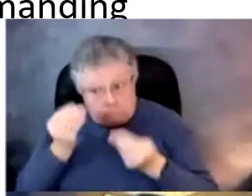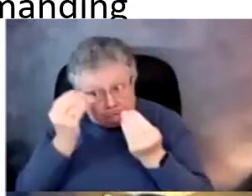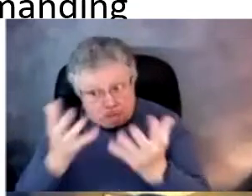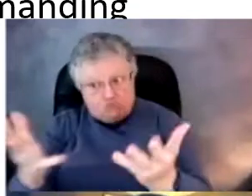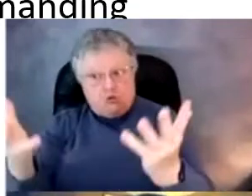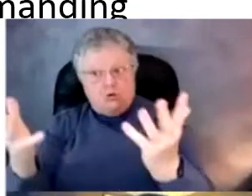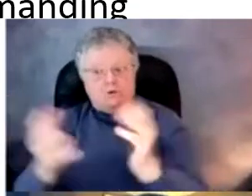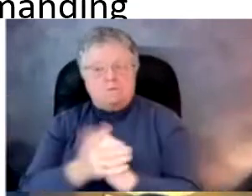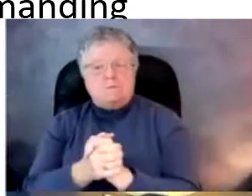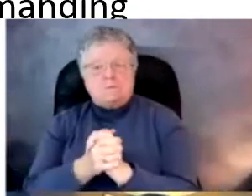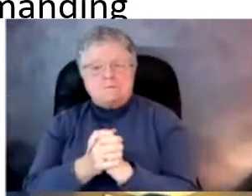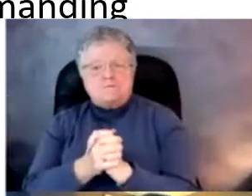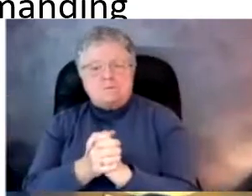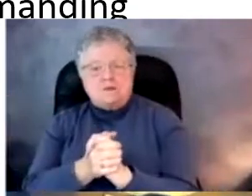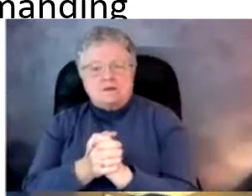hope that,